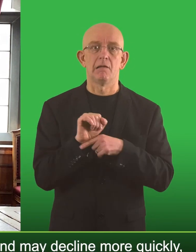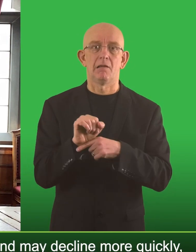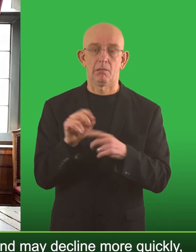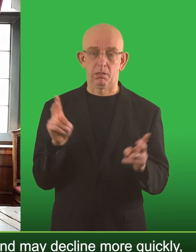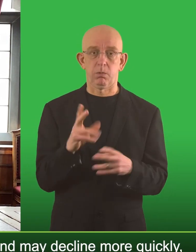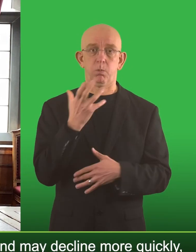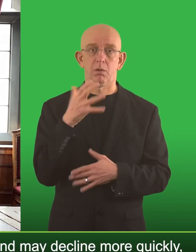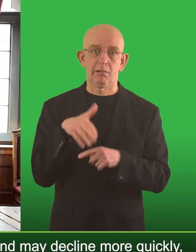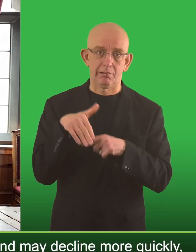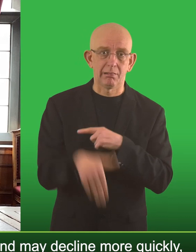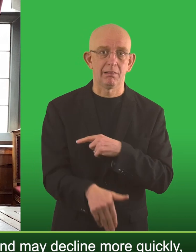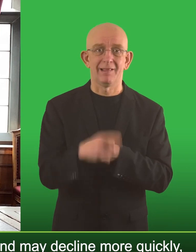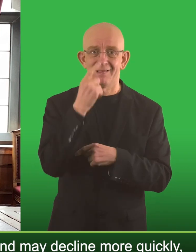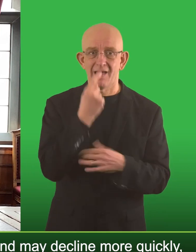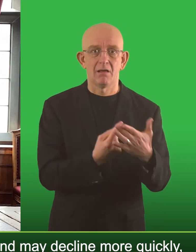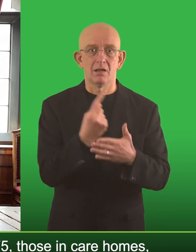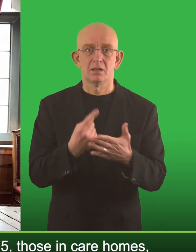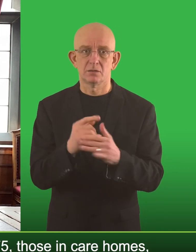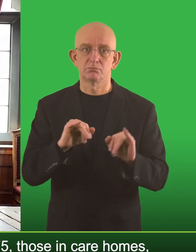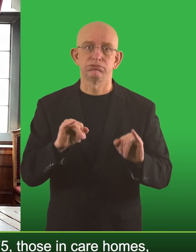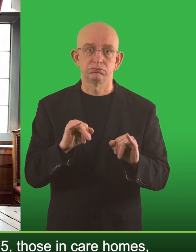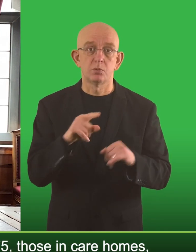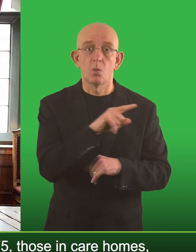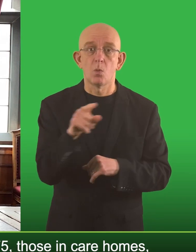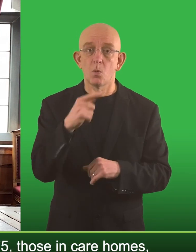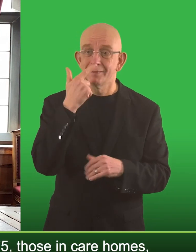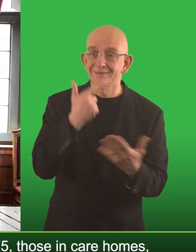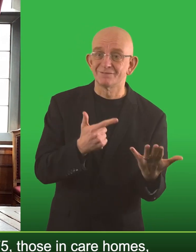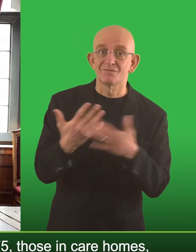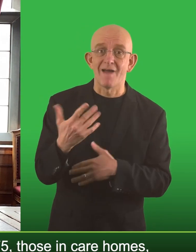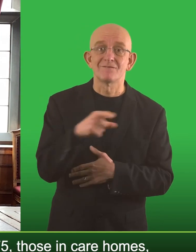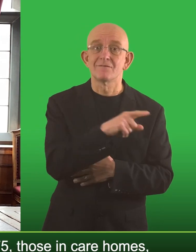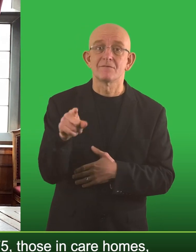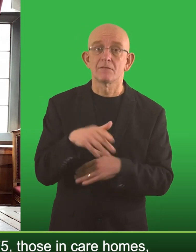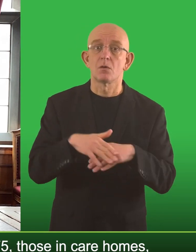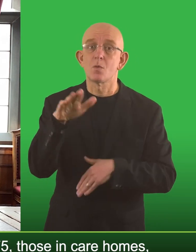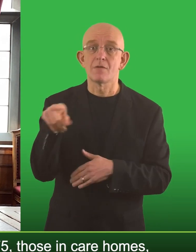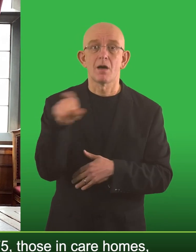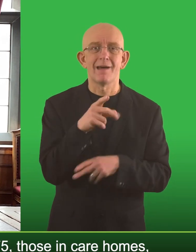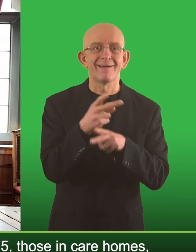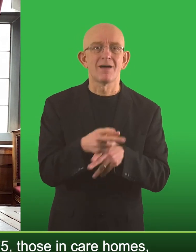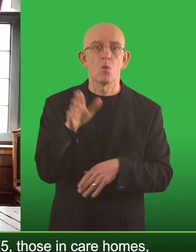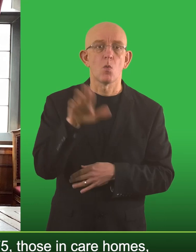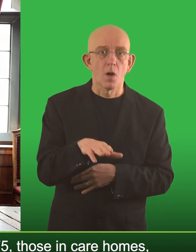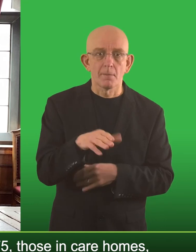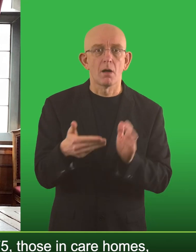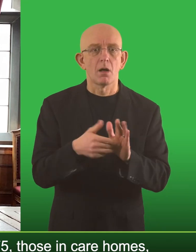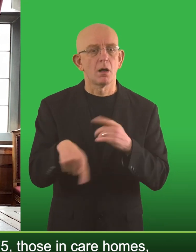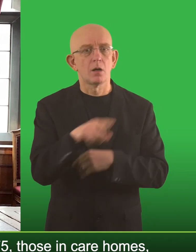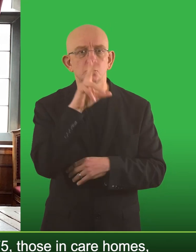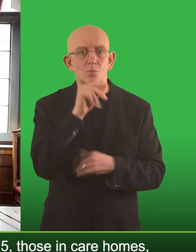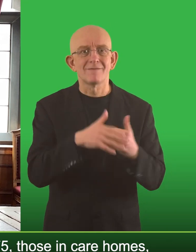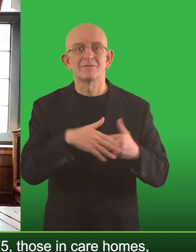decline more quickly. Immunity may decline more quickly in some groups. So for that reason, people aged over 75, those in care homes, and those